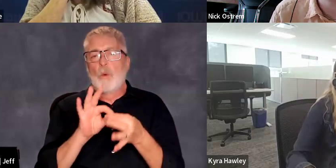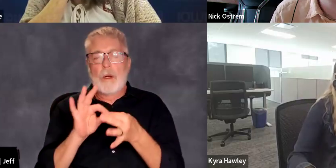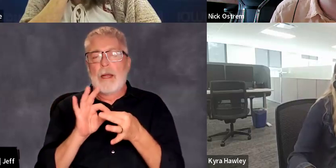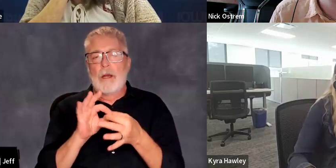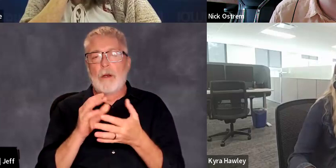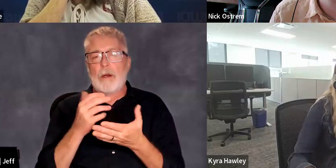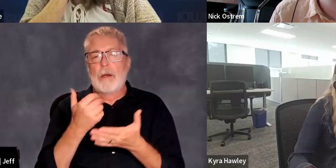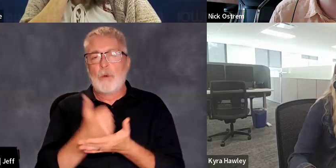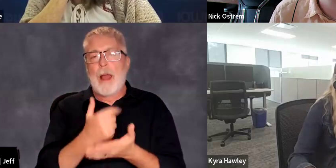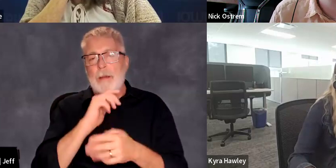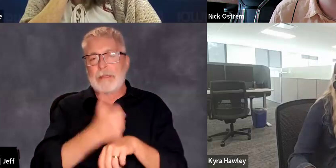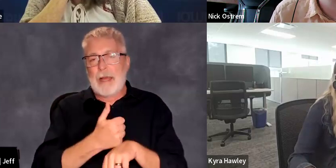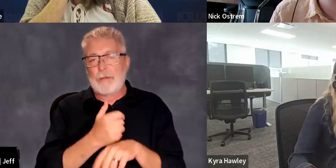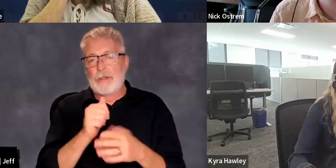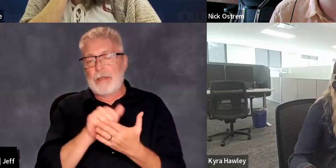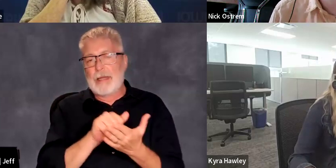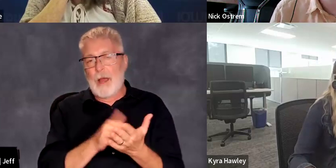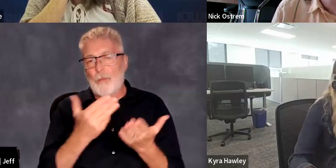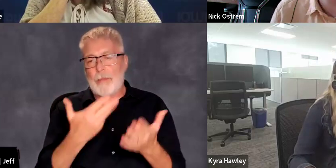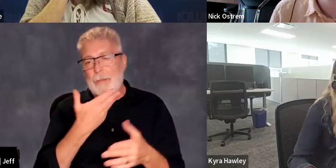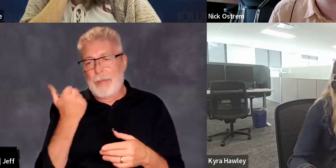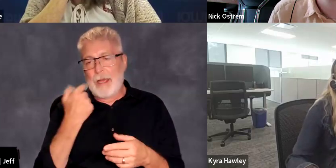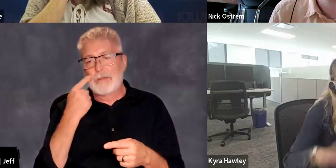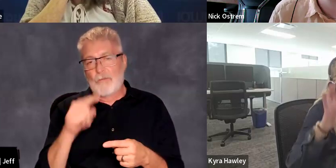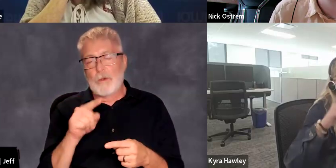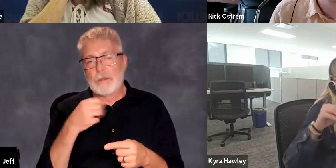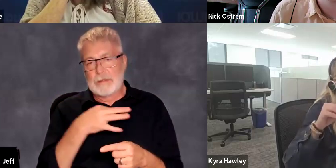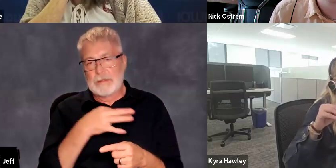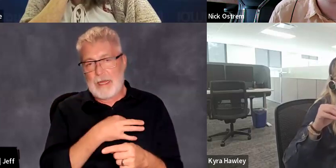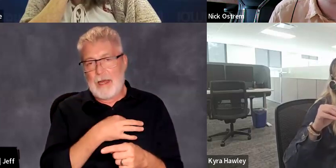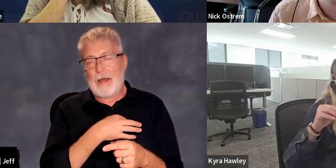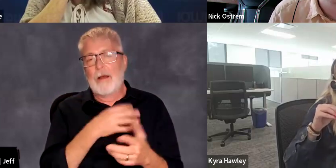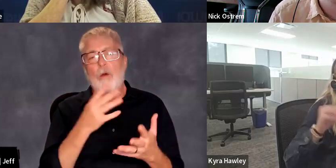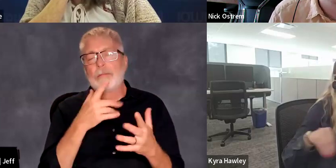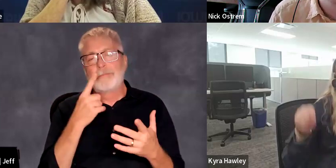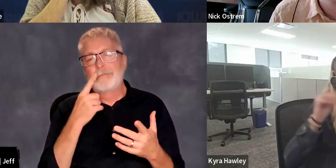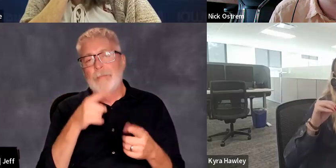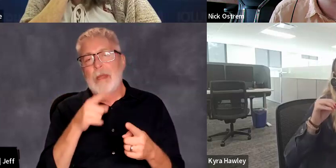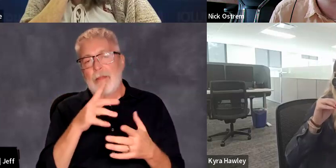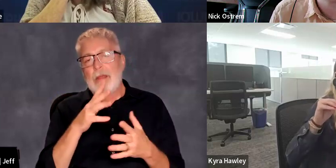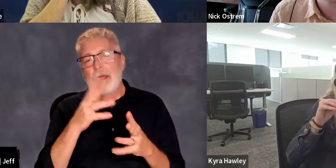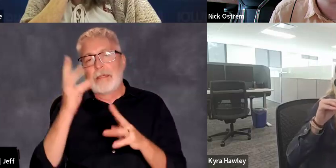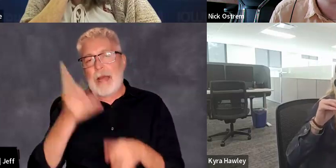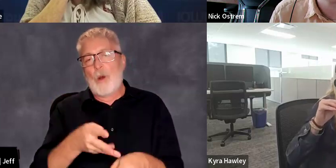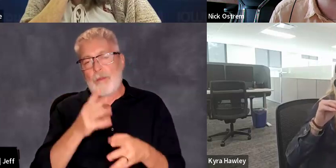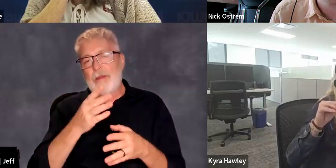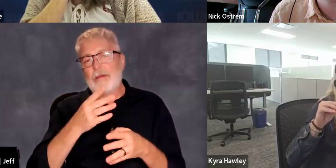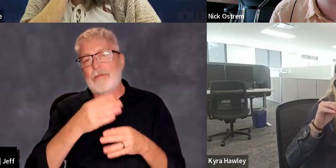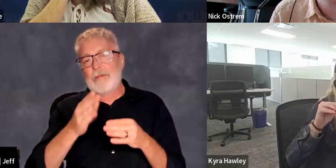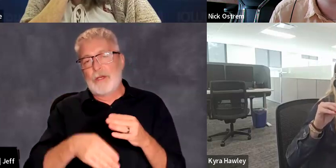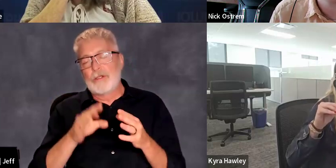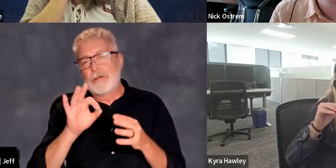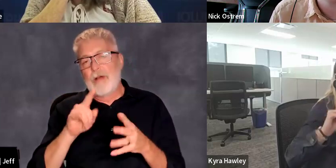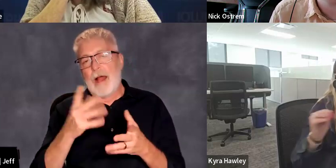help establish that account might be the best first step, and then Sure. downloading that finished file and putting that